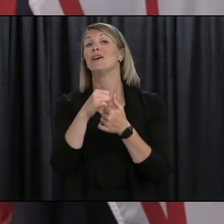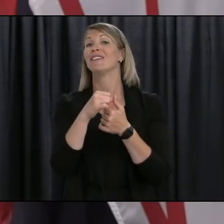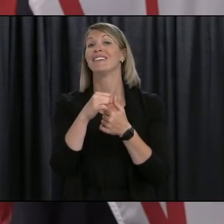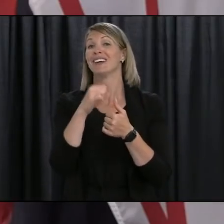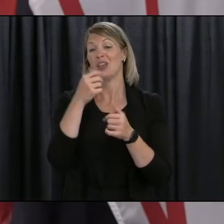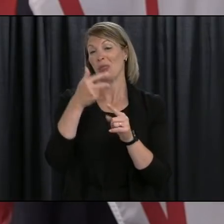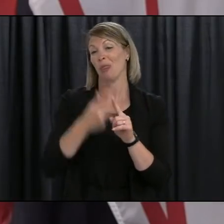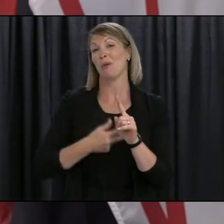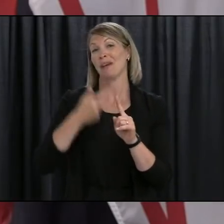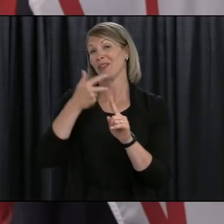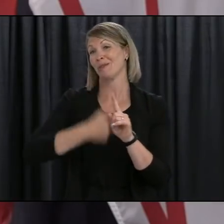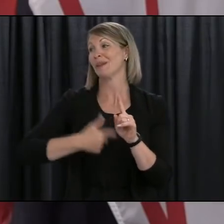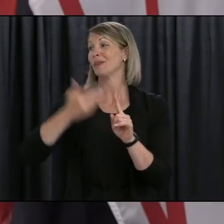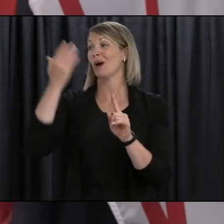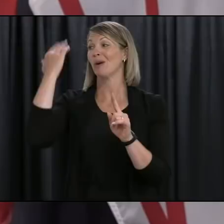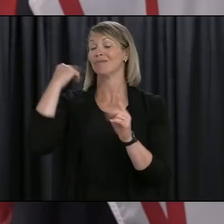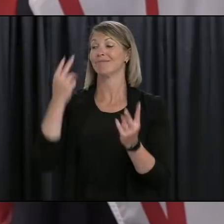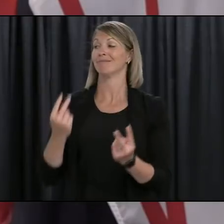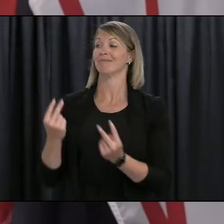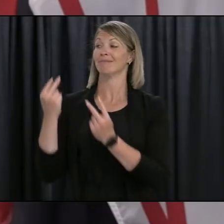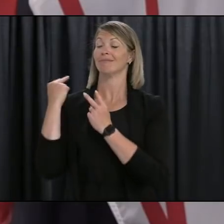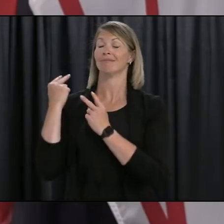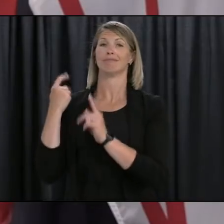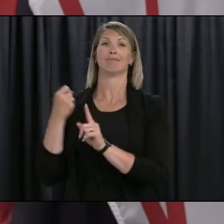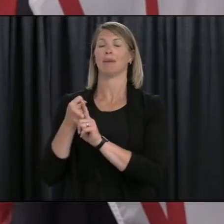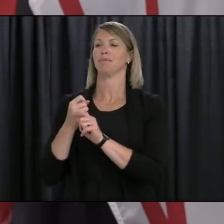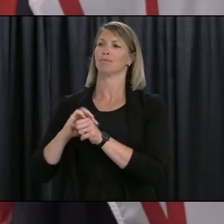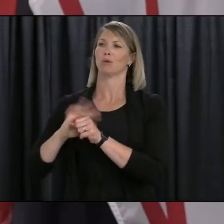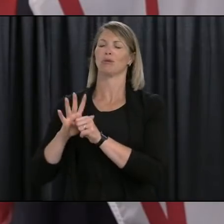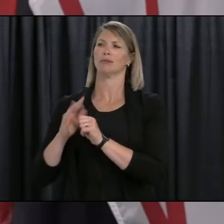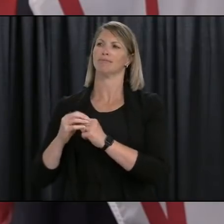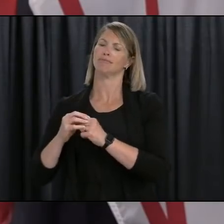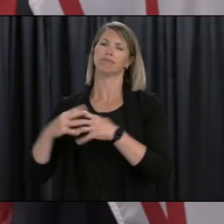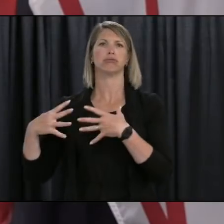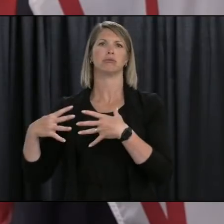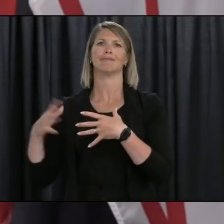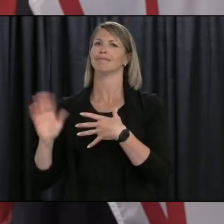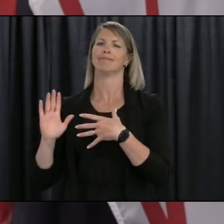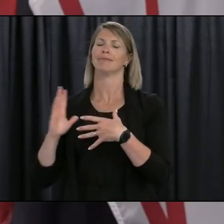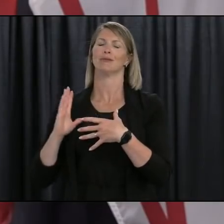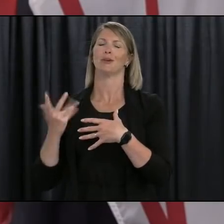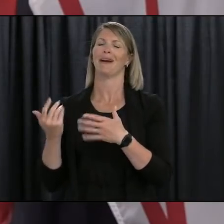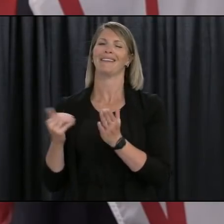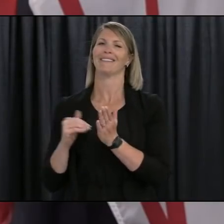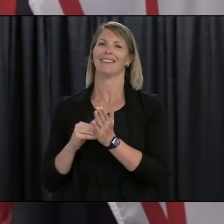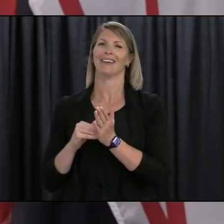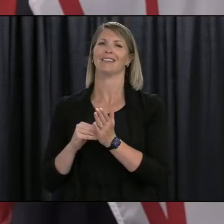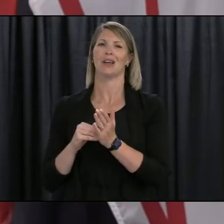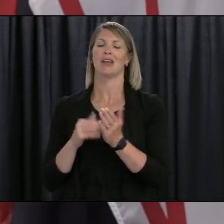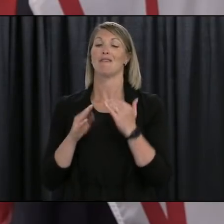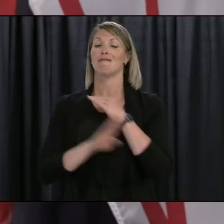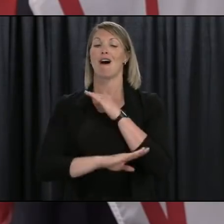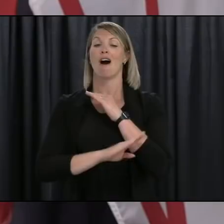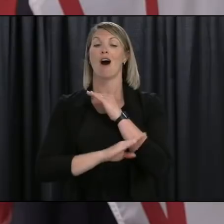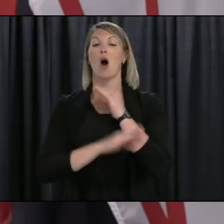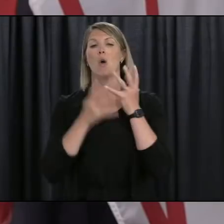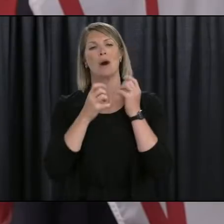prevent is a setback. That's what we're trying to prevent. We do not want to be able to do that. We want to continue to make progress.